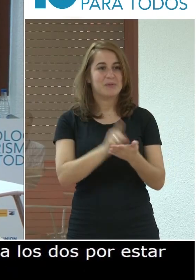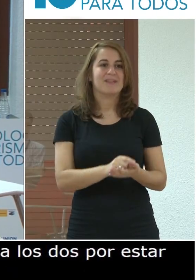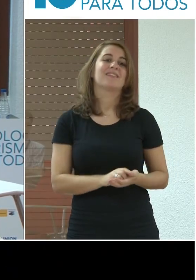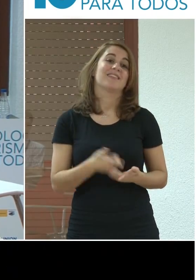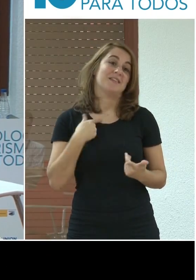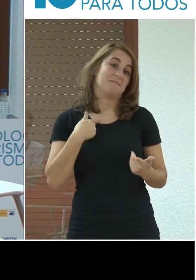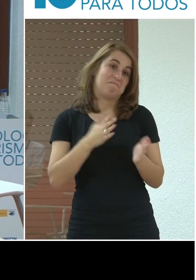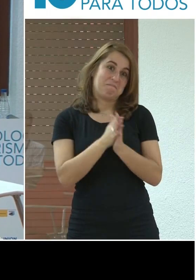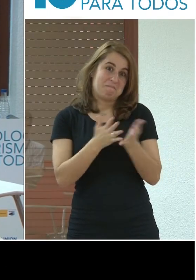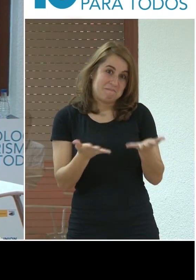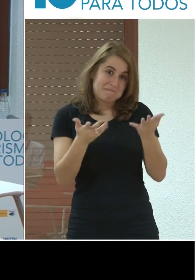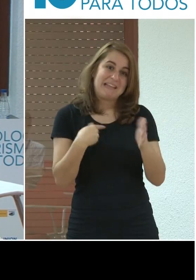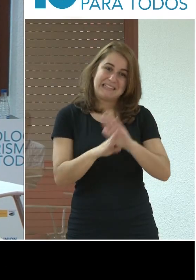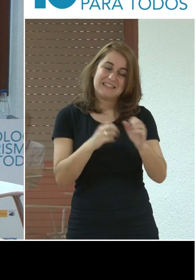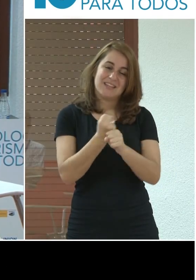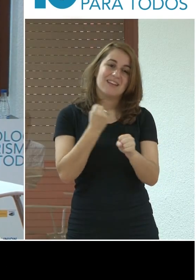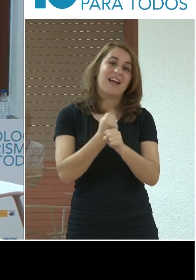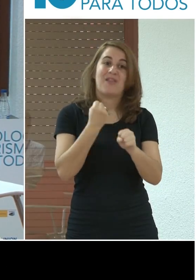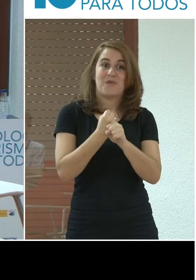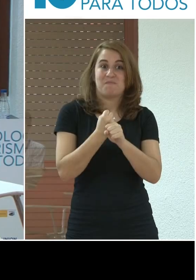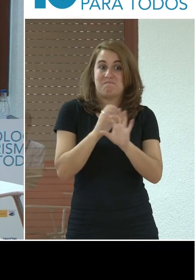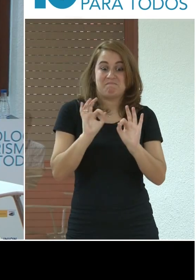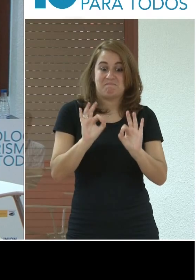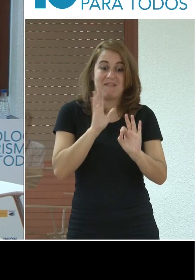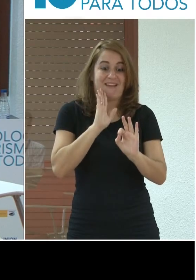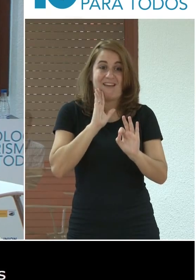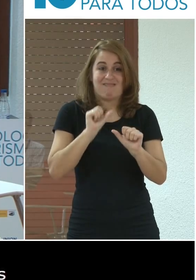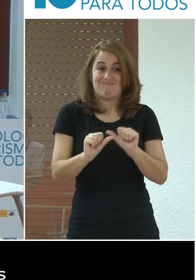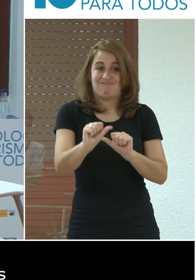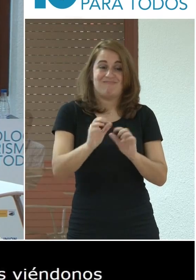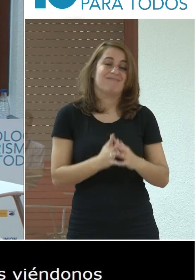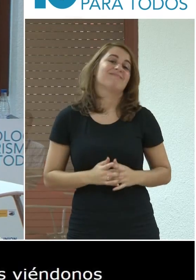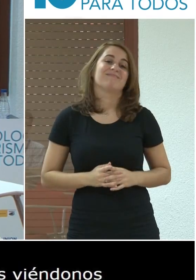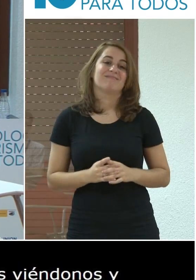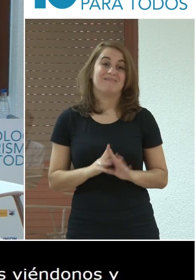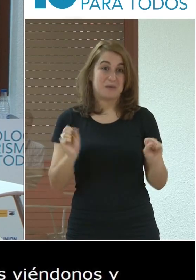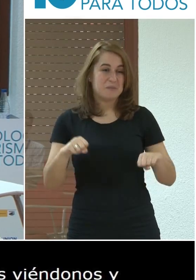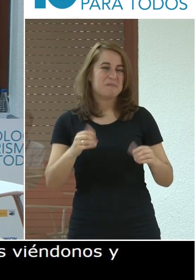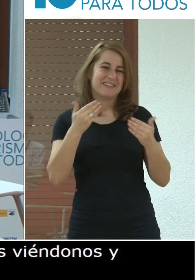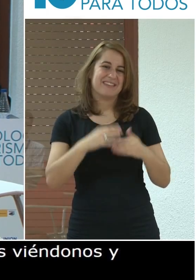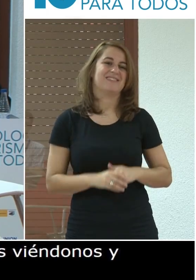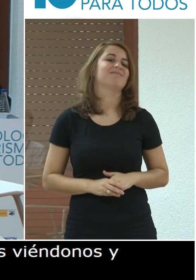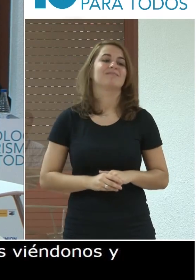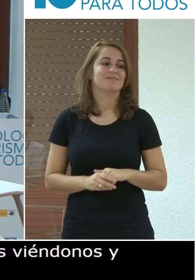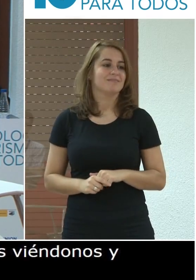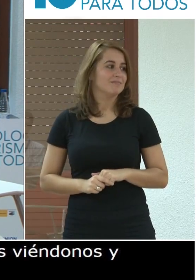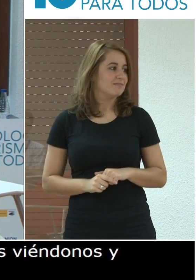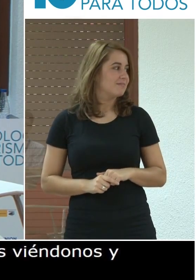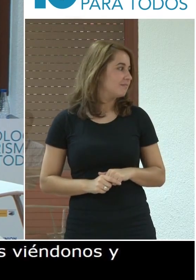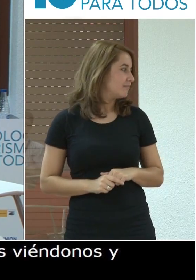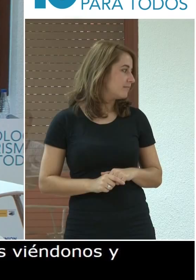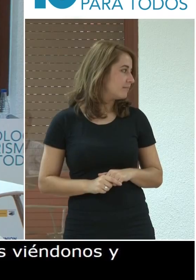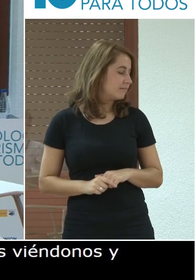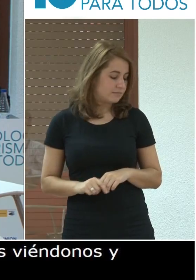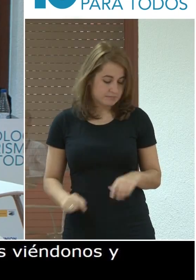and I encourage you to keep working as you are. So thank you very much.